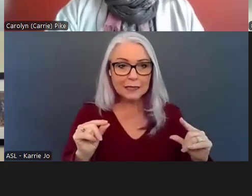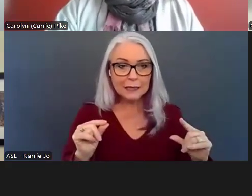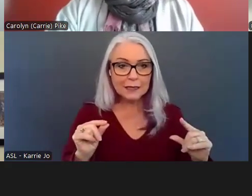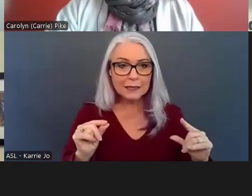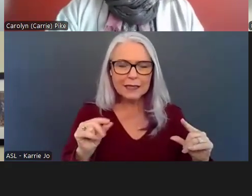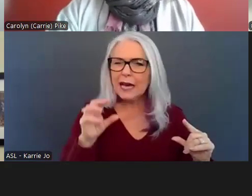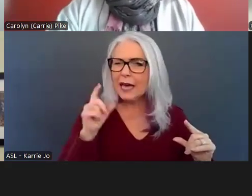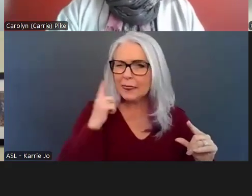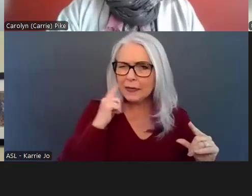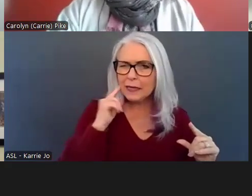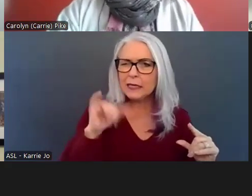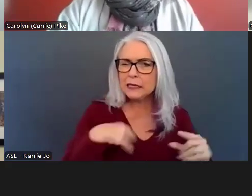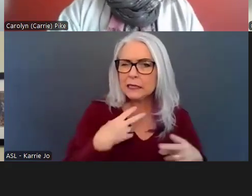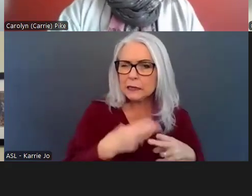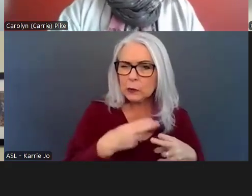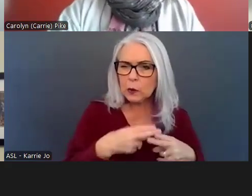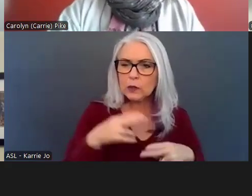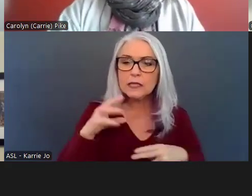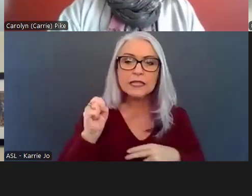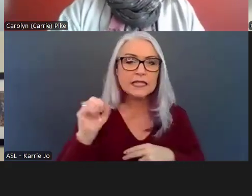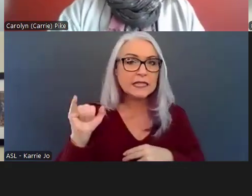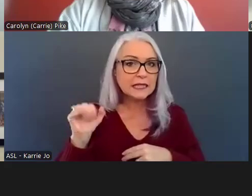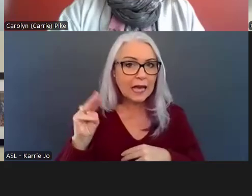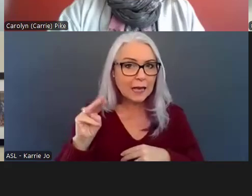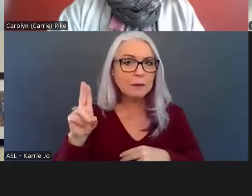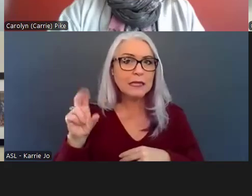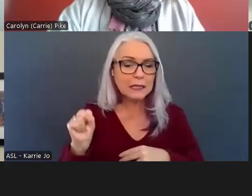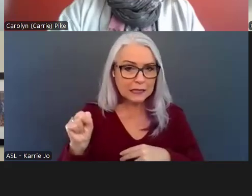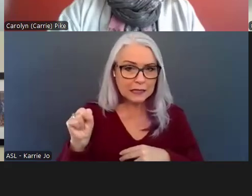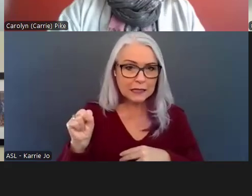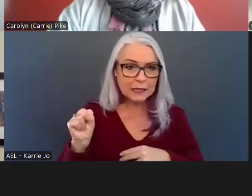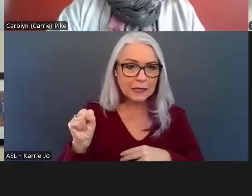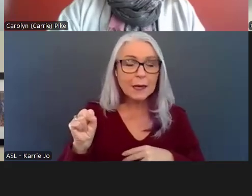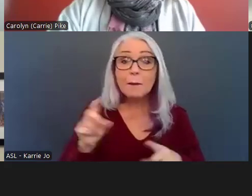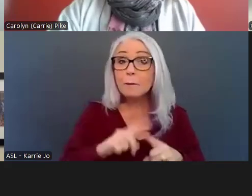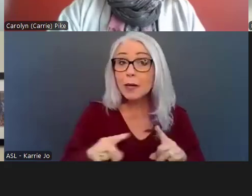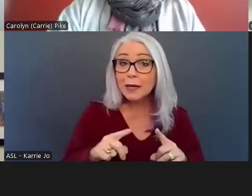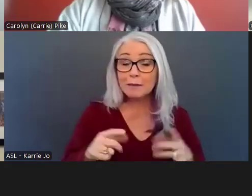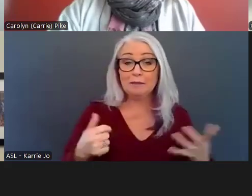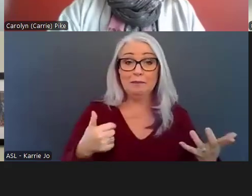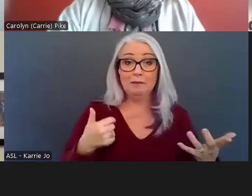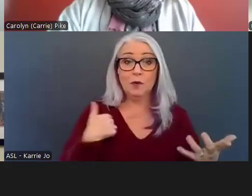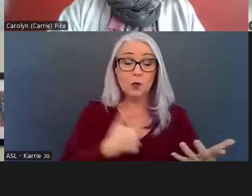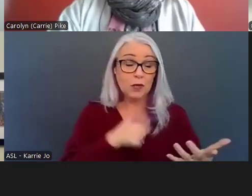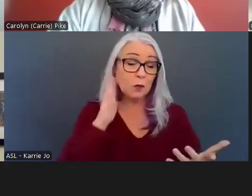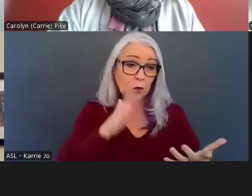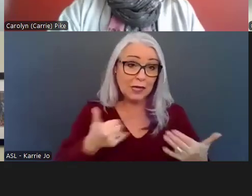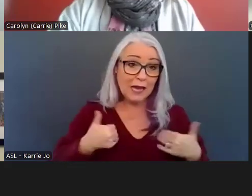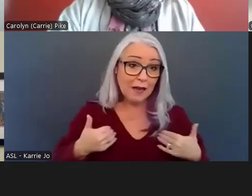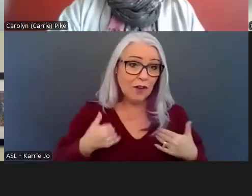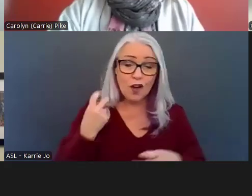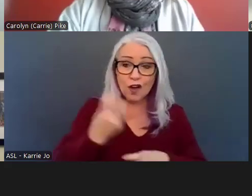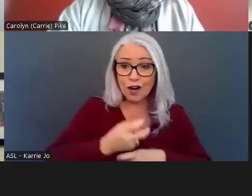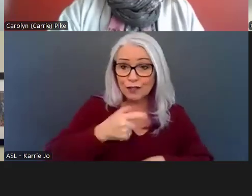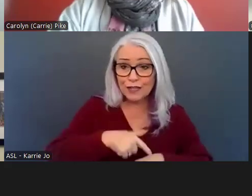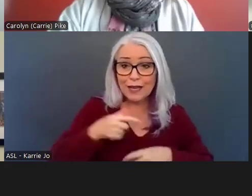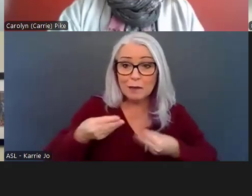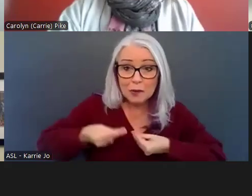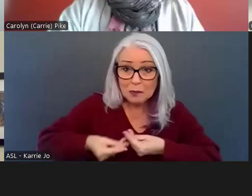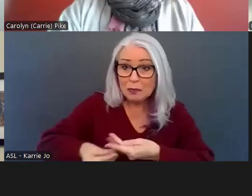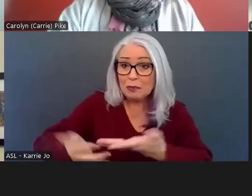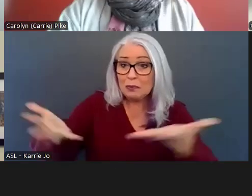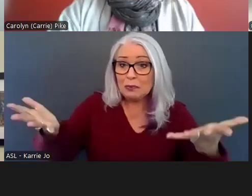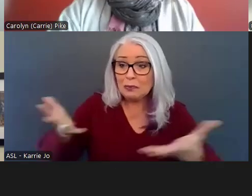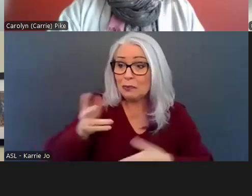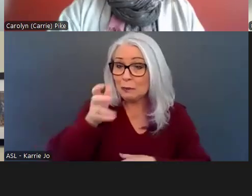Sagittarius, I think is the but again, that we would have trouble releasing those. Well, again, you have to get permits for releasing